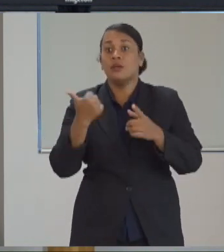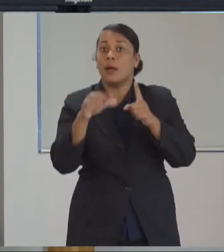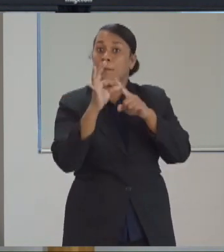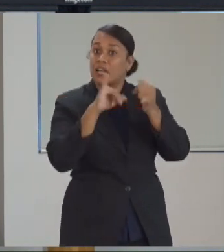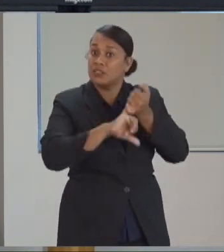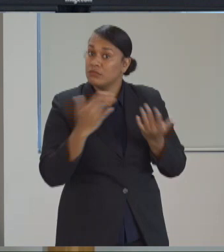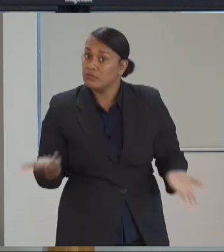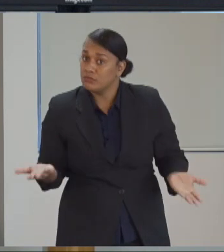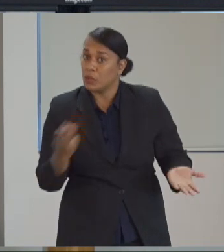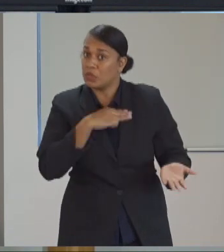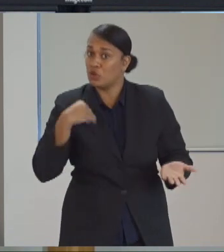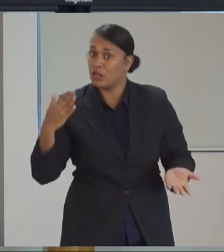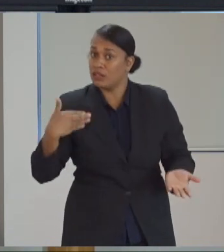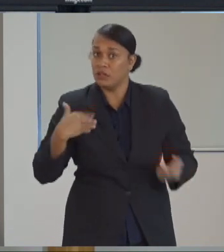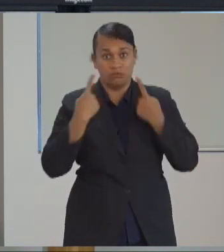has usurped.